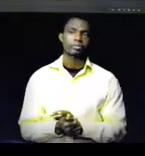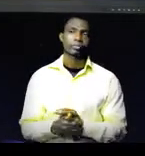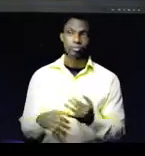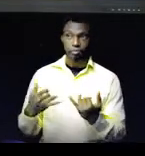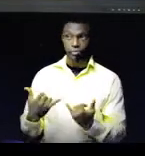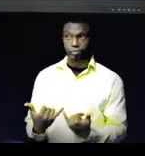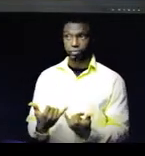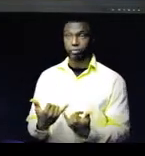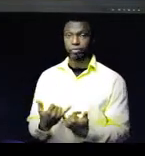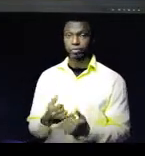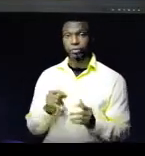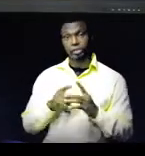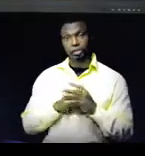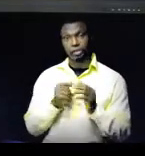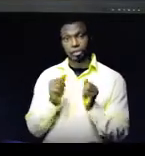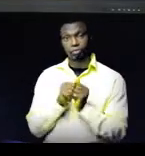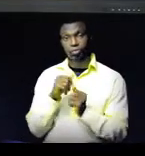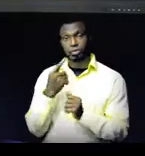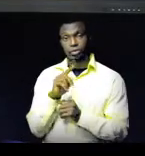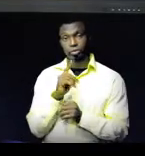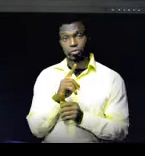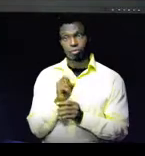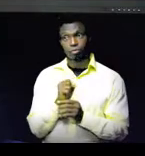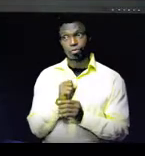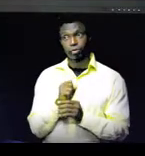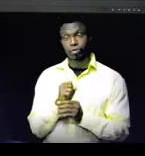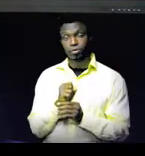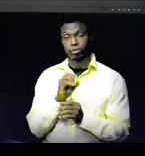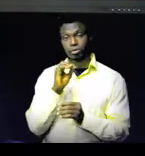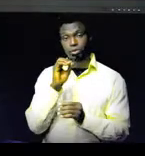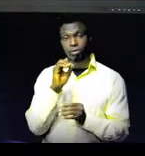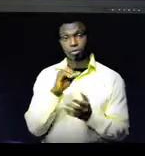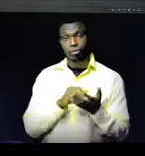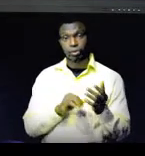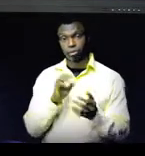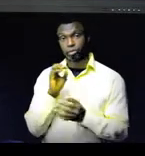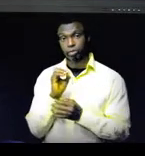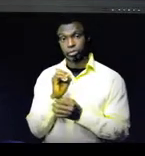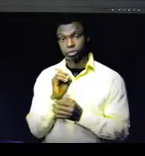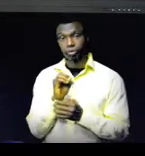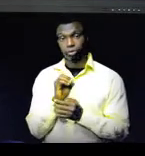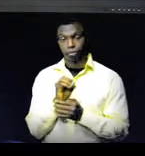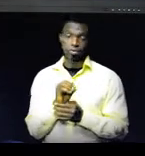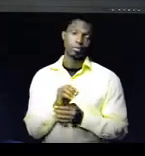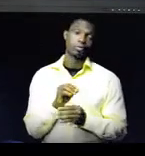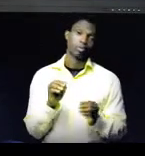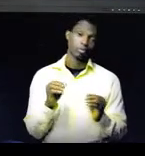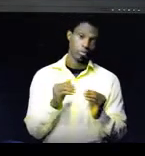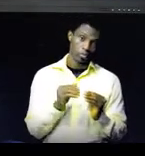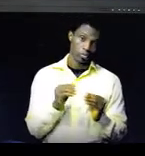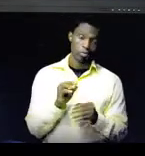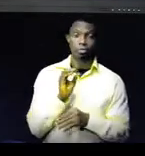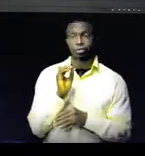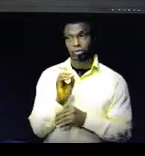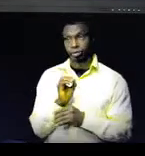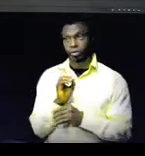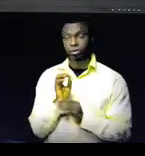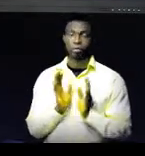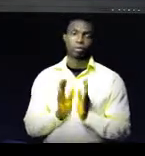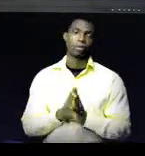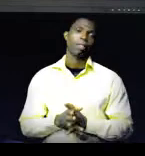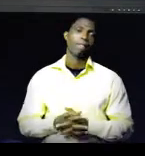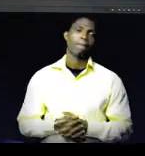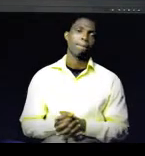sign. Now, starting with the ones, 0 minus 0, of course, is 0. I mean,